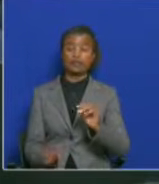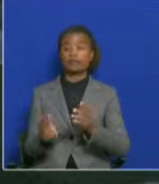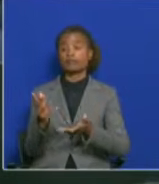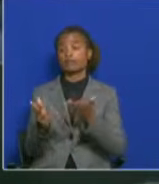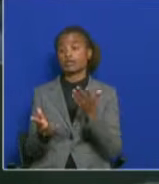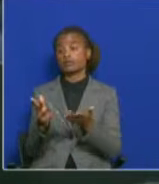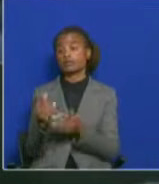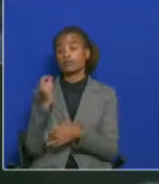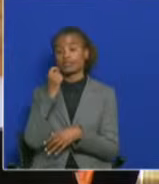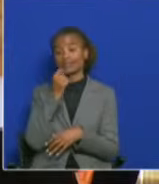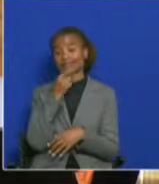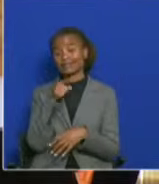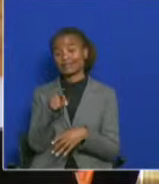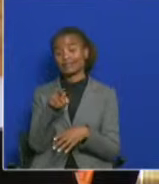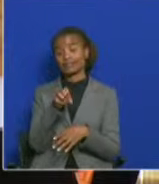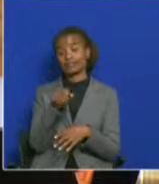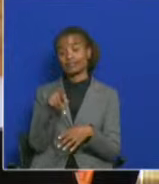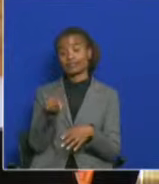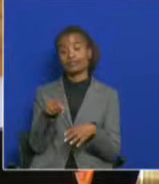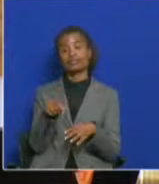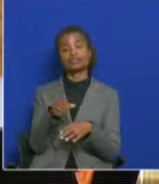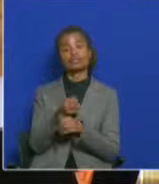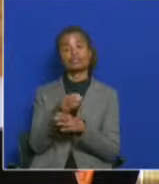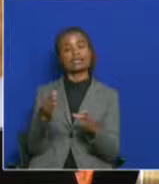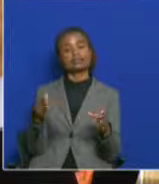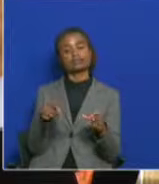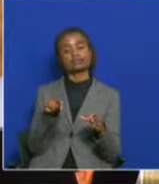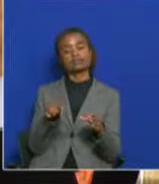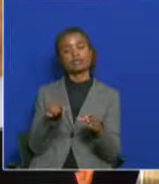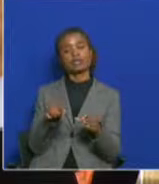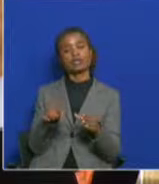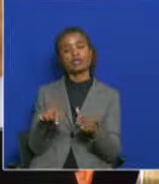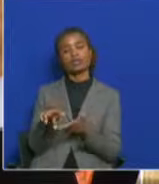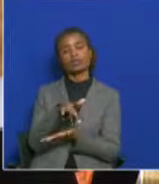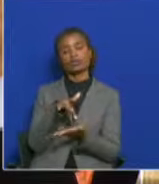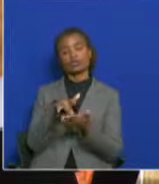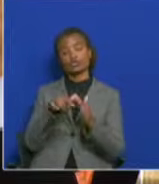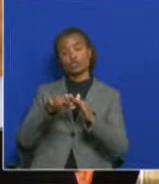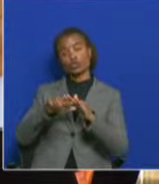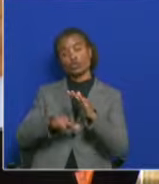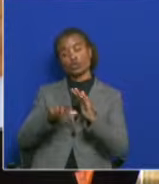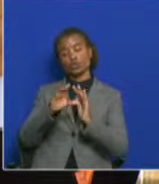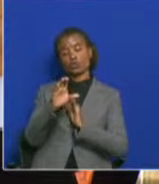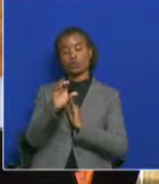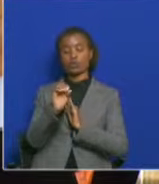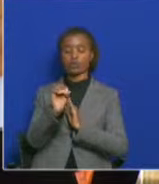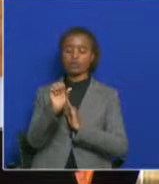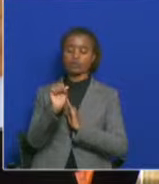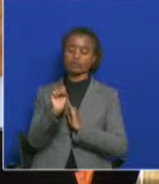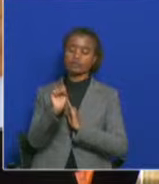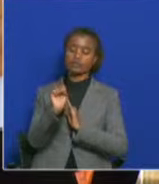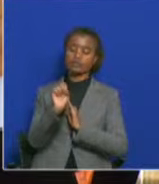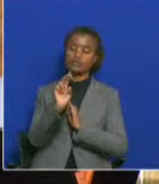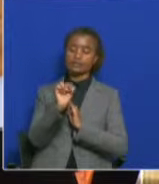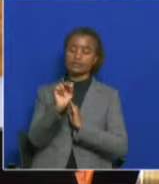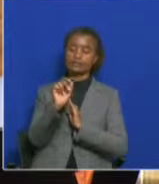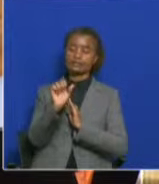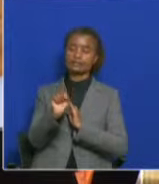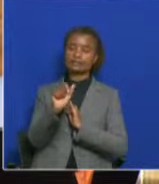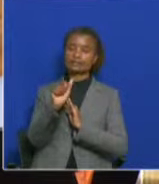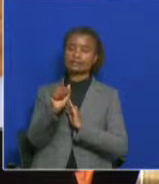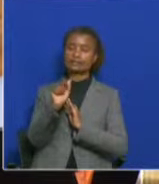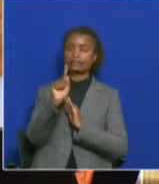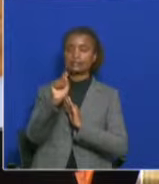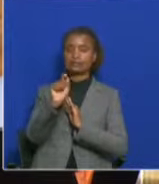SAPS. That's correct. What I Yes. will confirm was whether he was in a similarly senior position